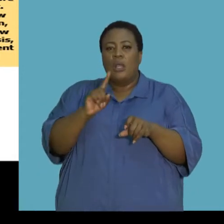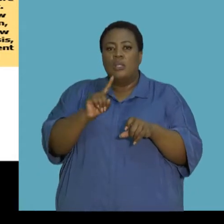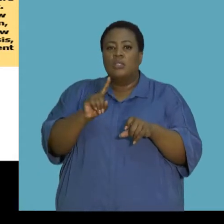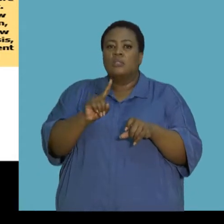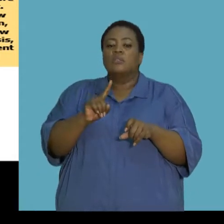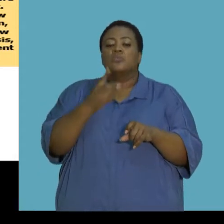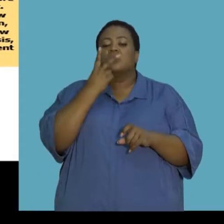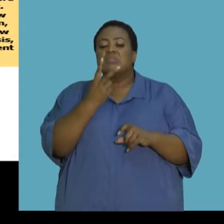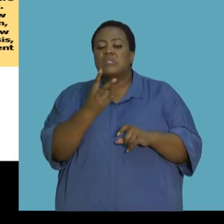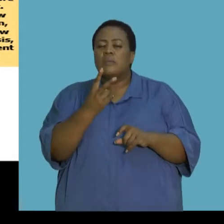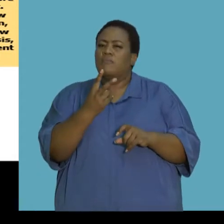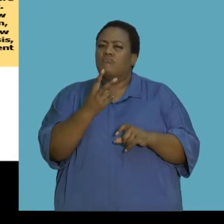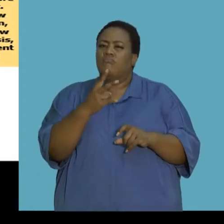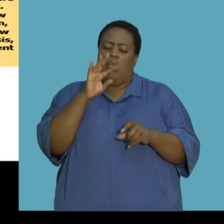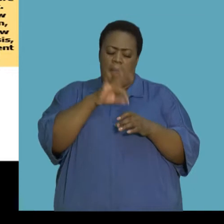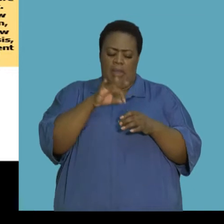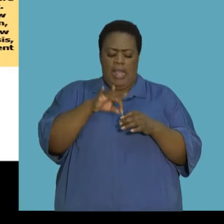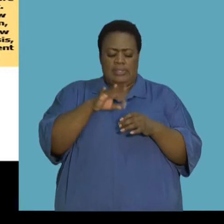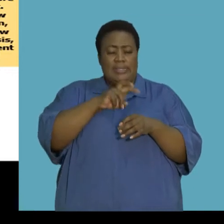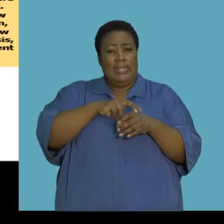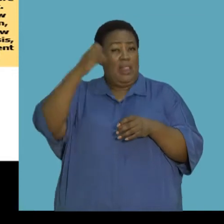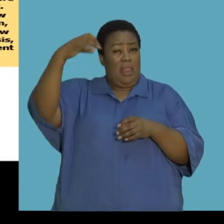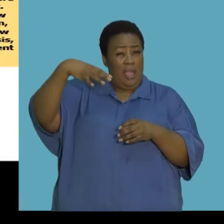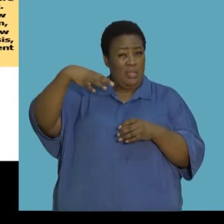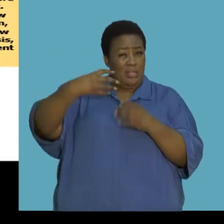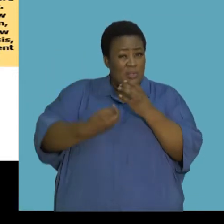light is needed for plants to grow upwards.